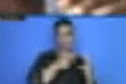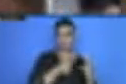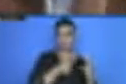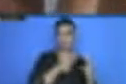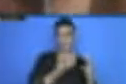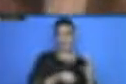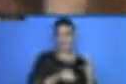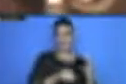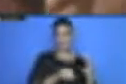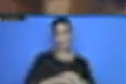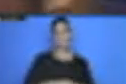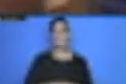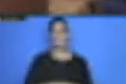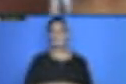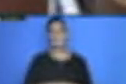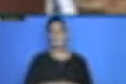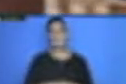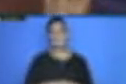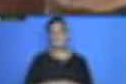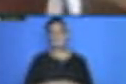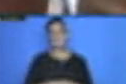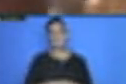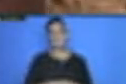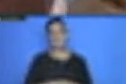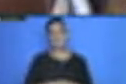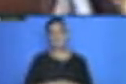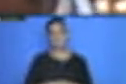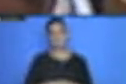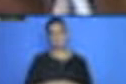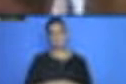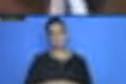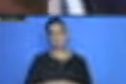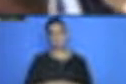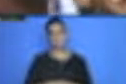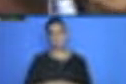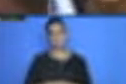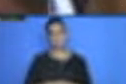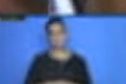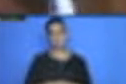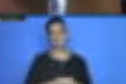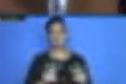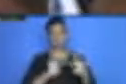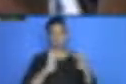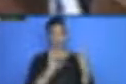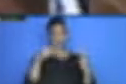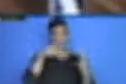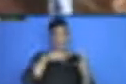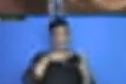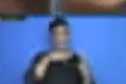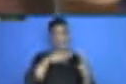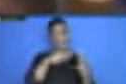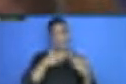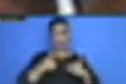responsible for studying all the aspects liés to the evaluation, to the examens